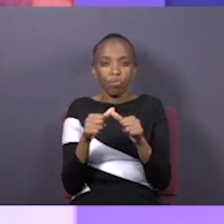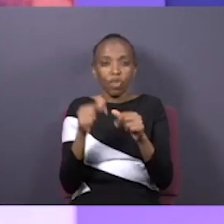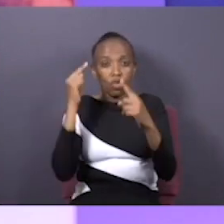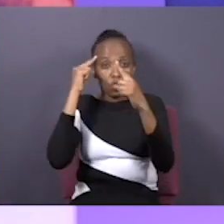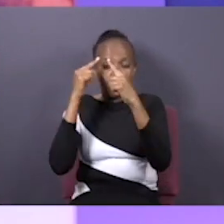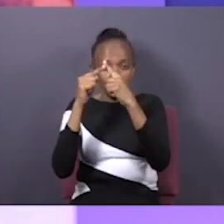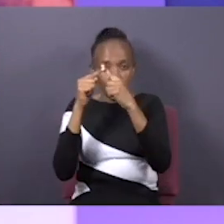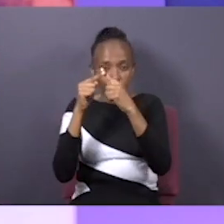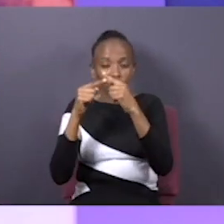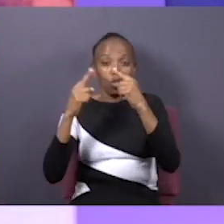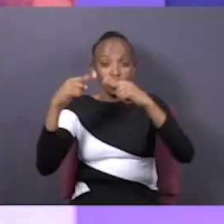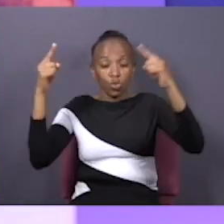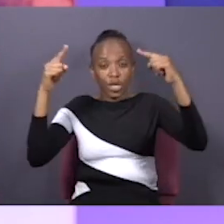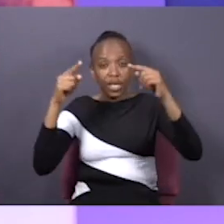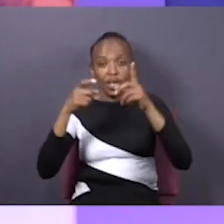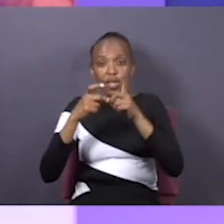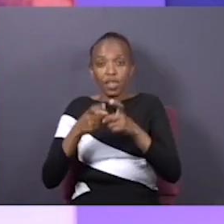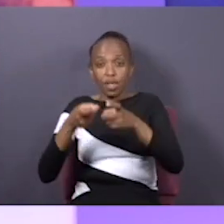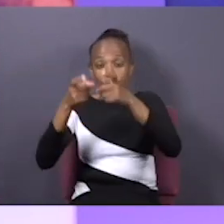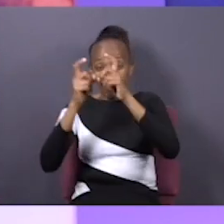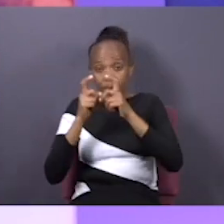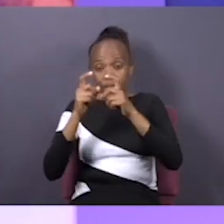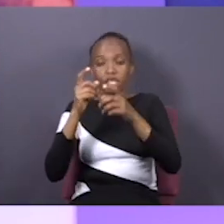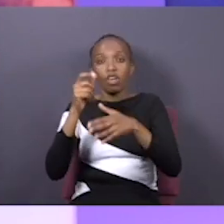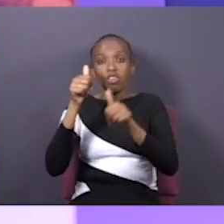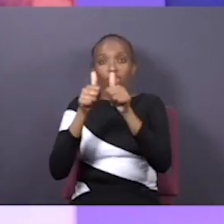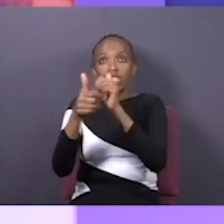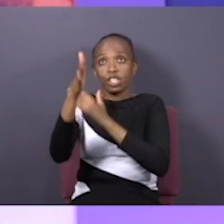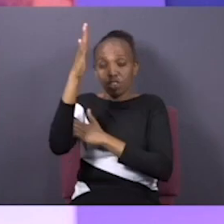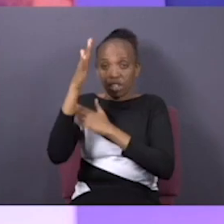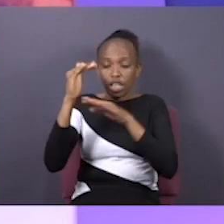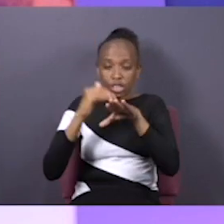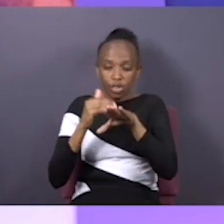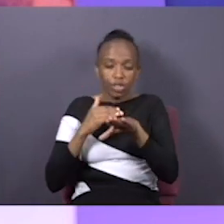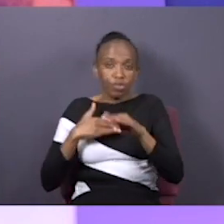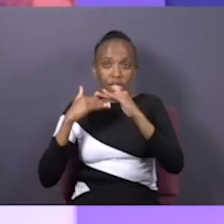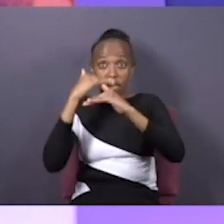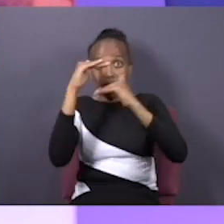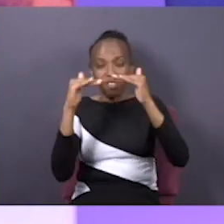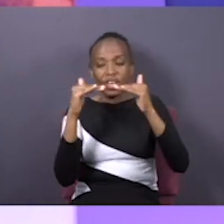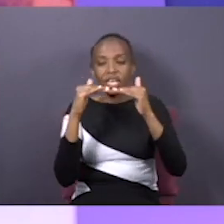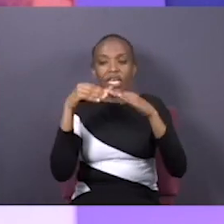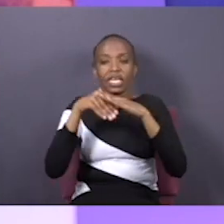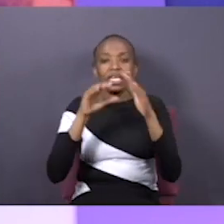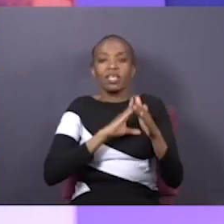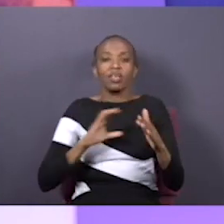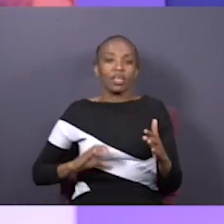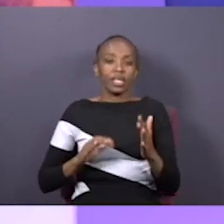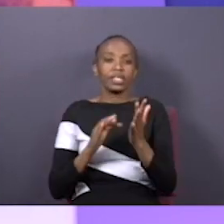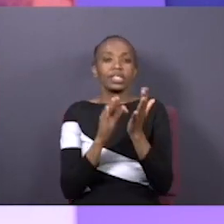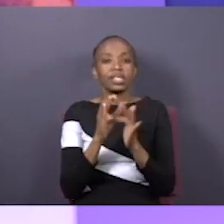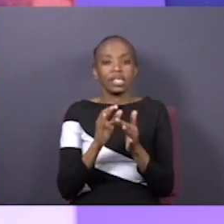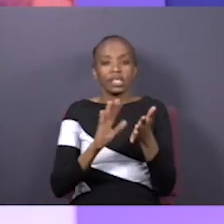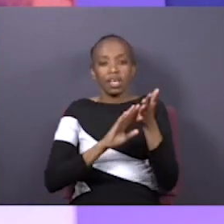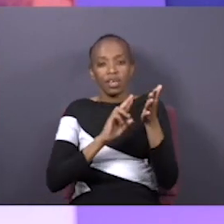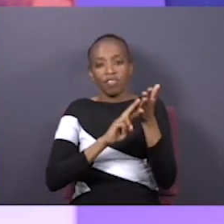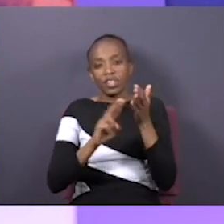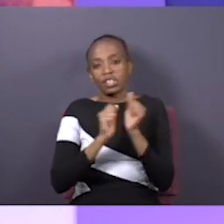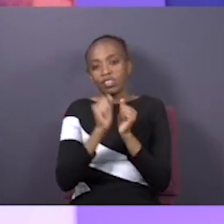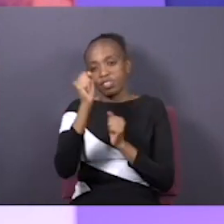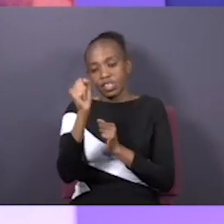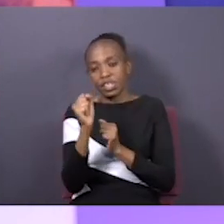toward the goal to win the prize for which God has called me heavenward in Christ Jesus." Verse